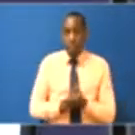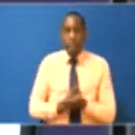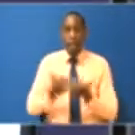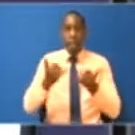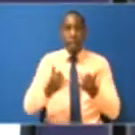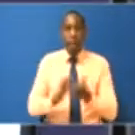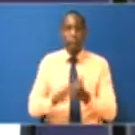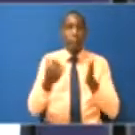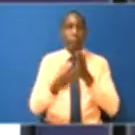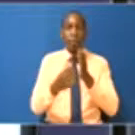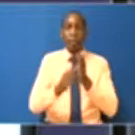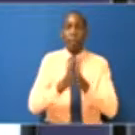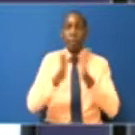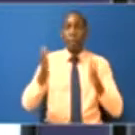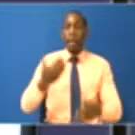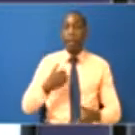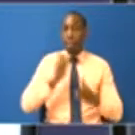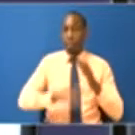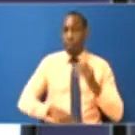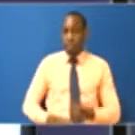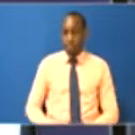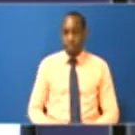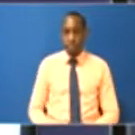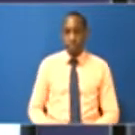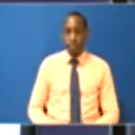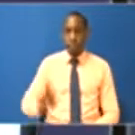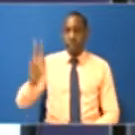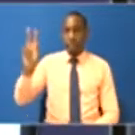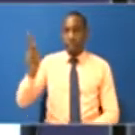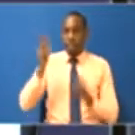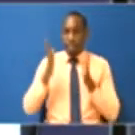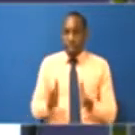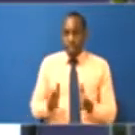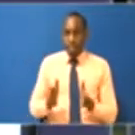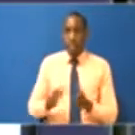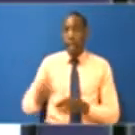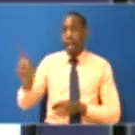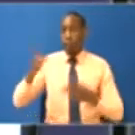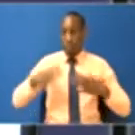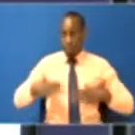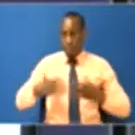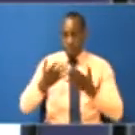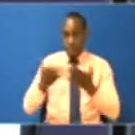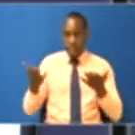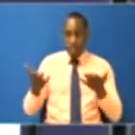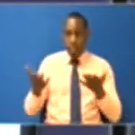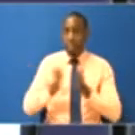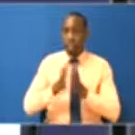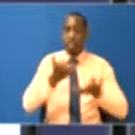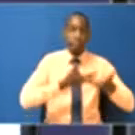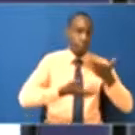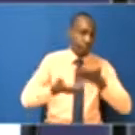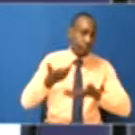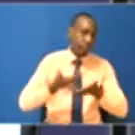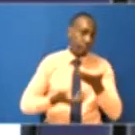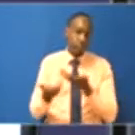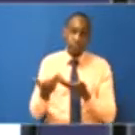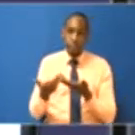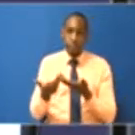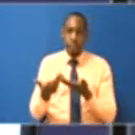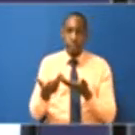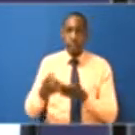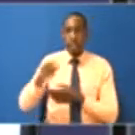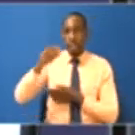biggest crisis we have is that kenyans or nairobians possibly interact with uh